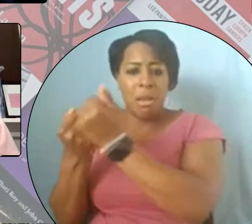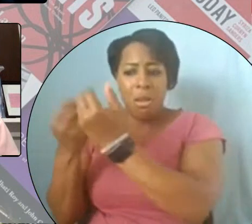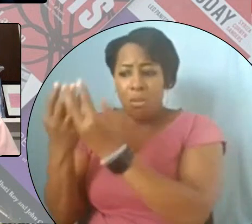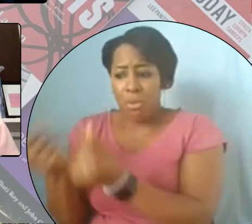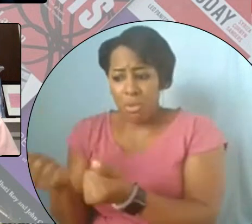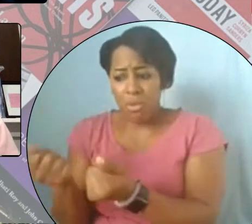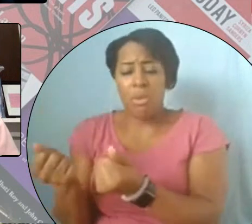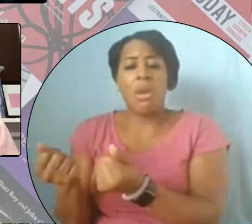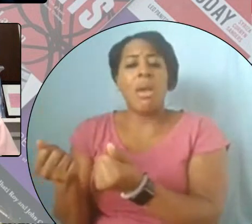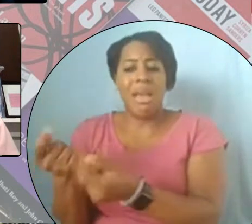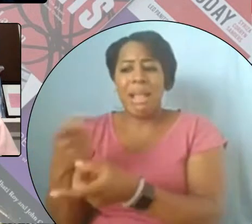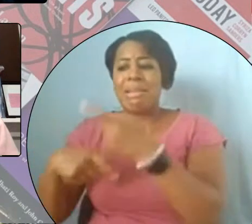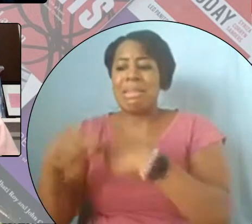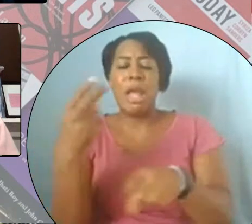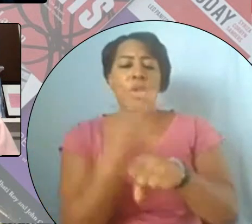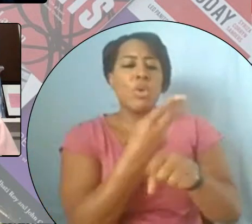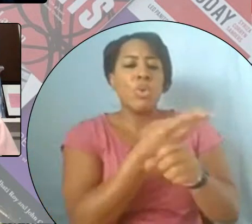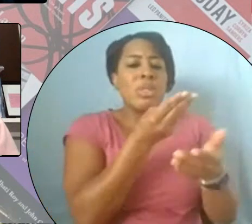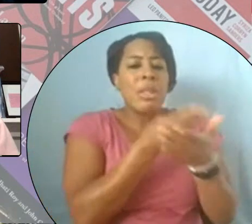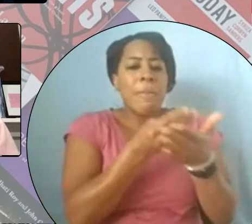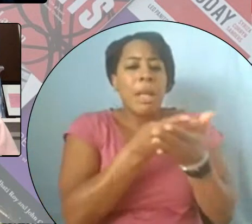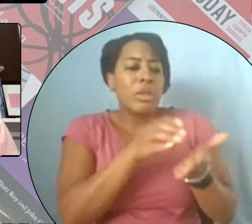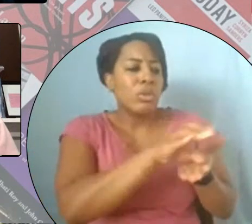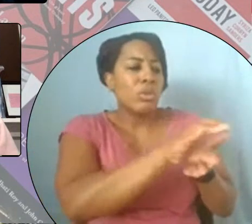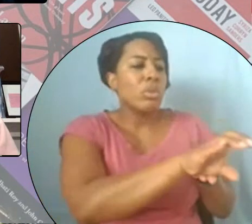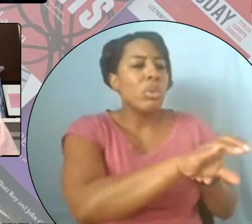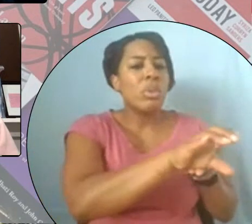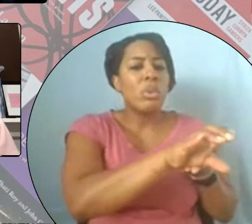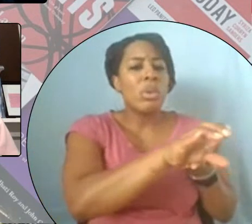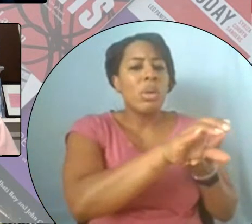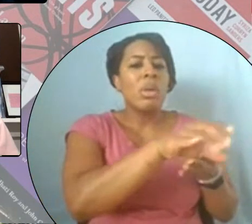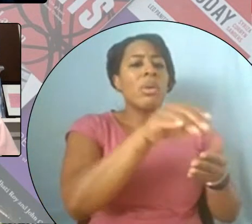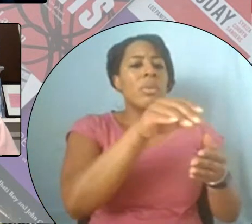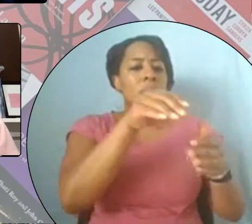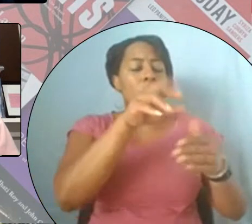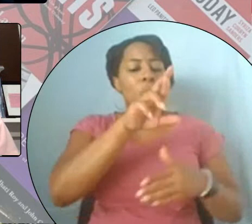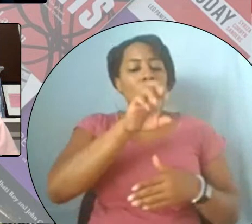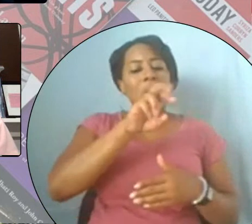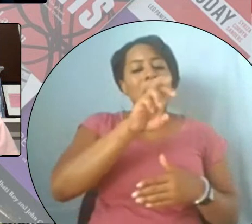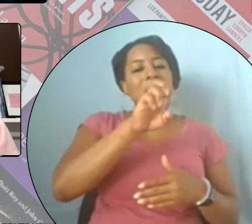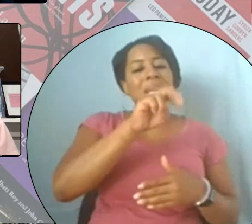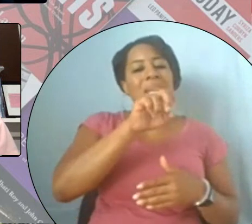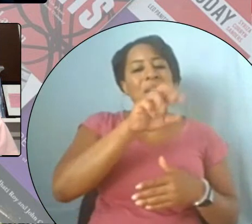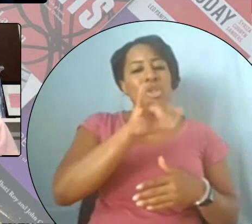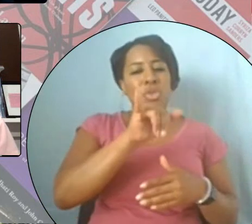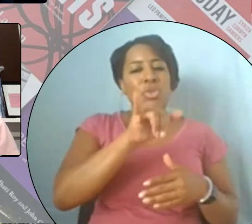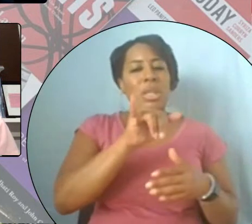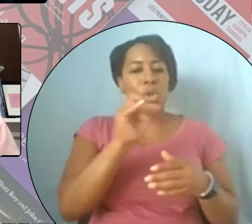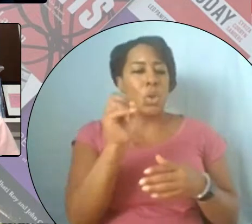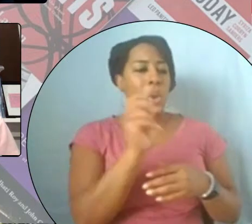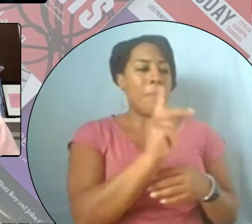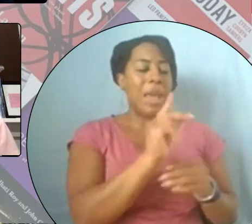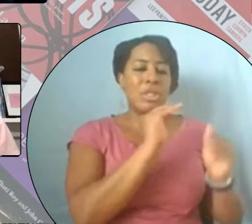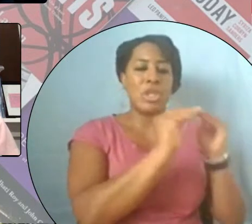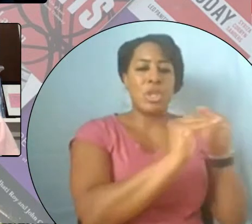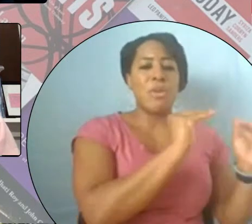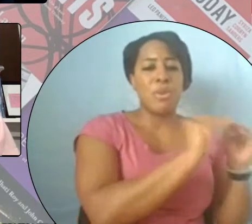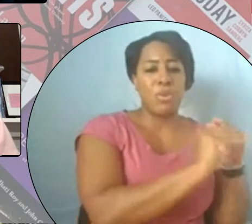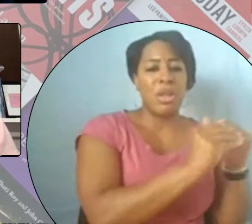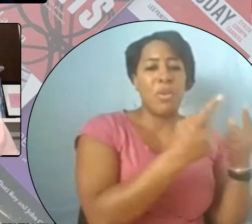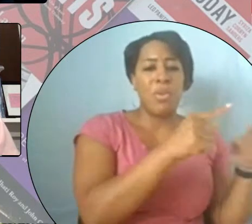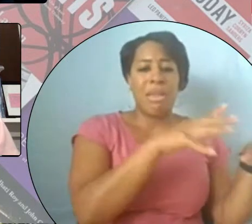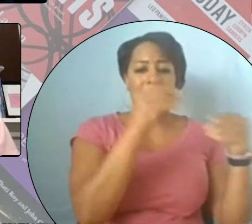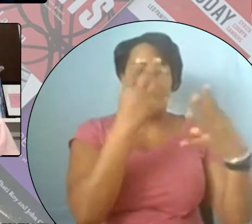and precisely to fund reentry work. And part of the reason why, so the urgency behind this